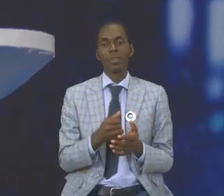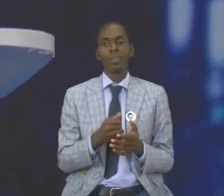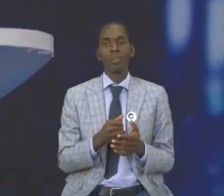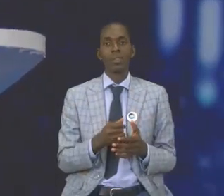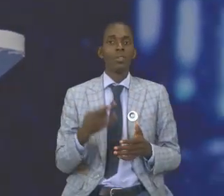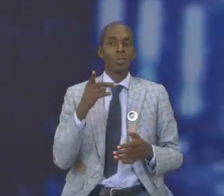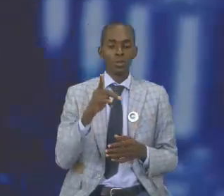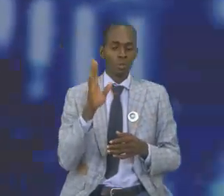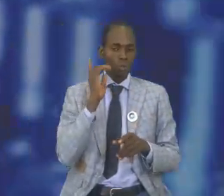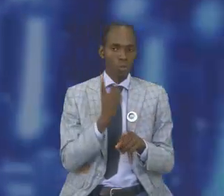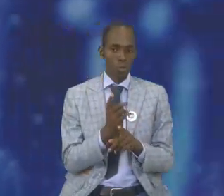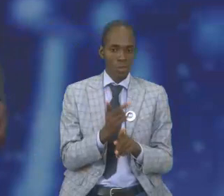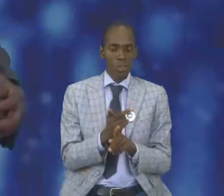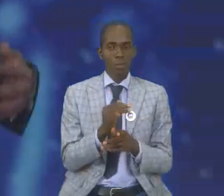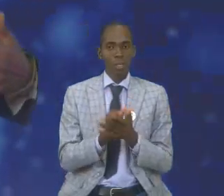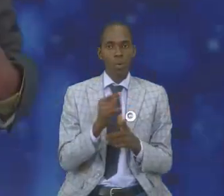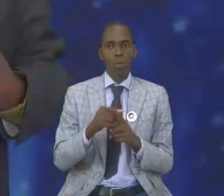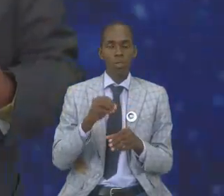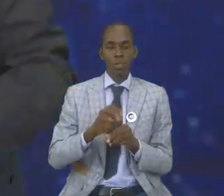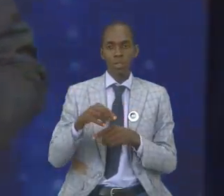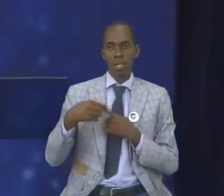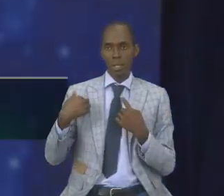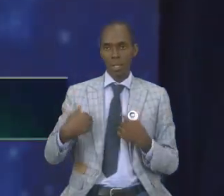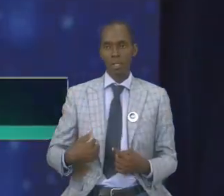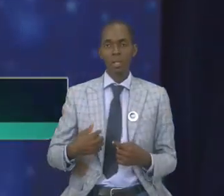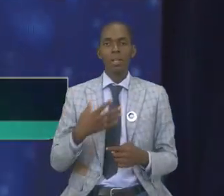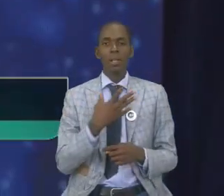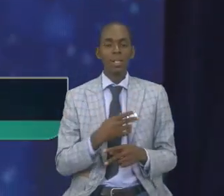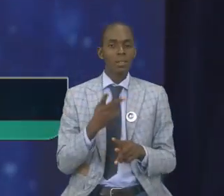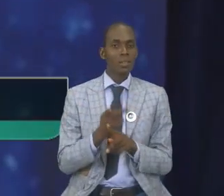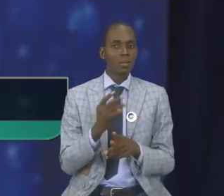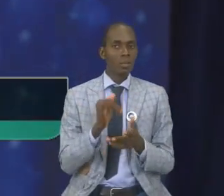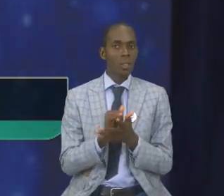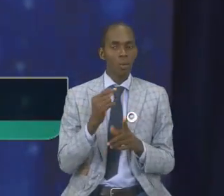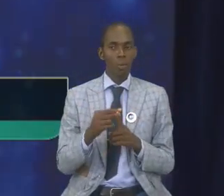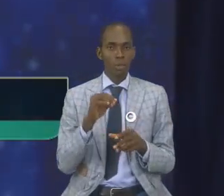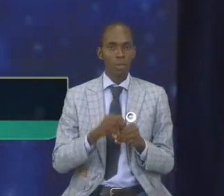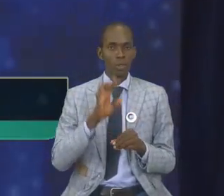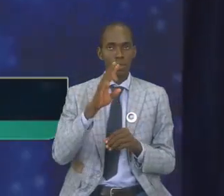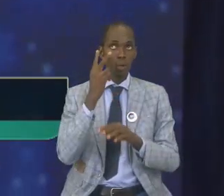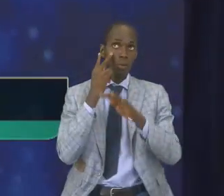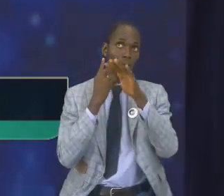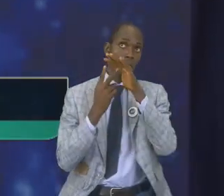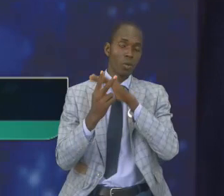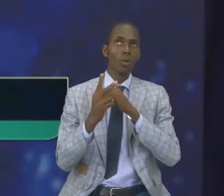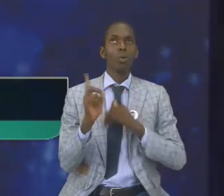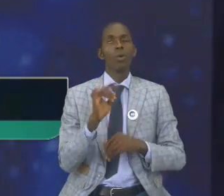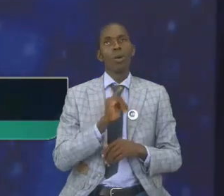your heart. And you underline that in your vision. Where I am